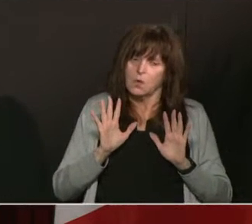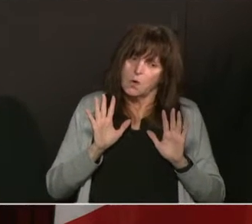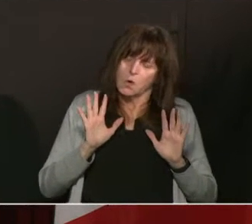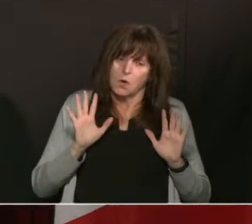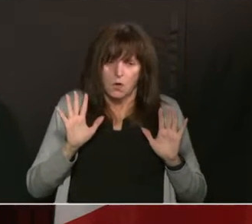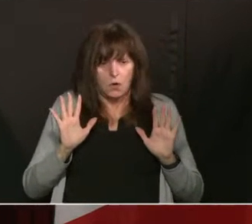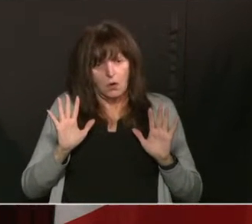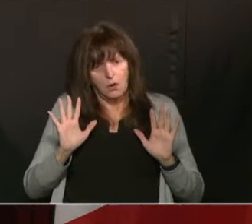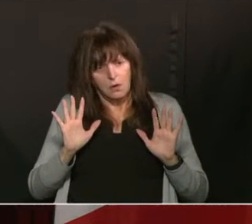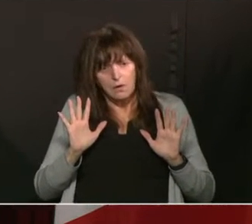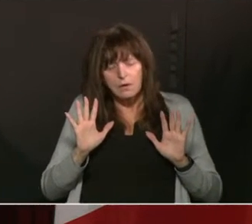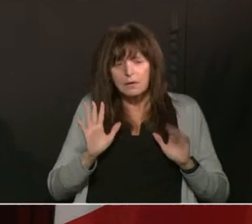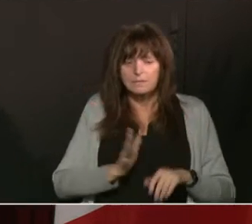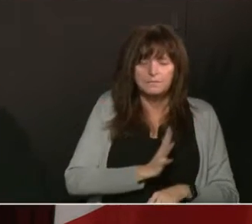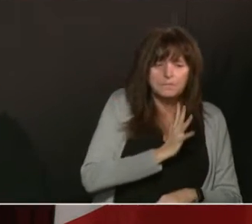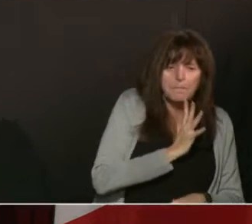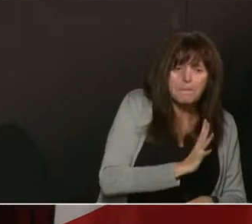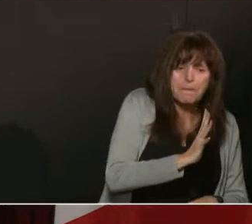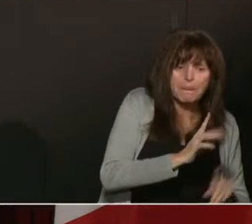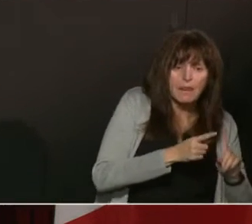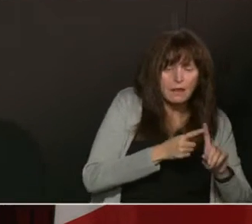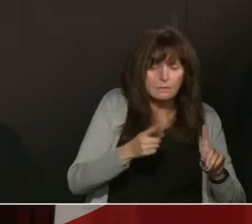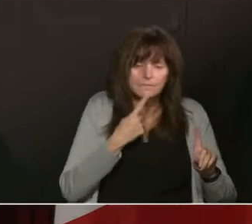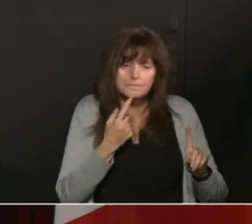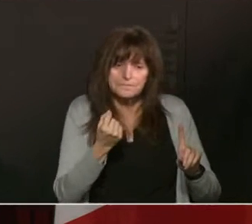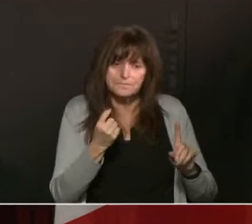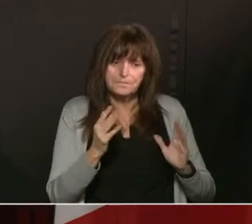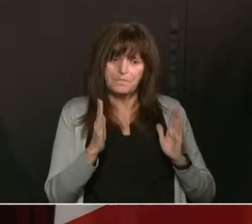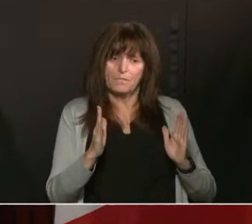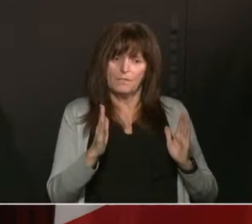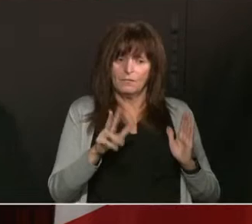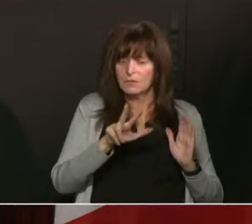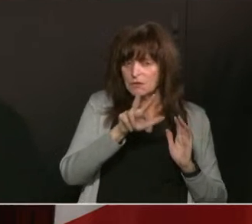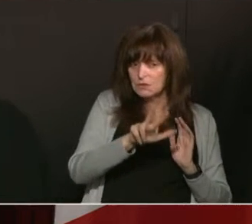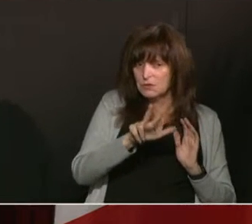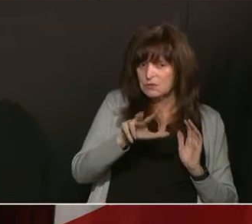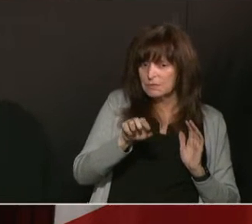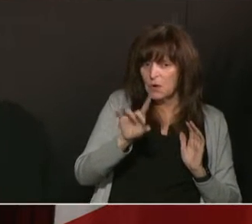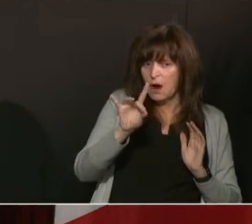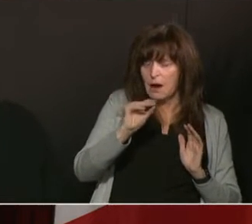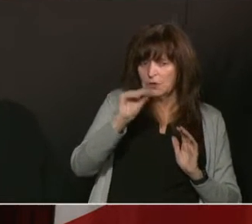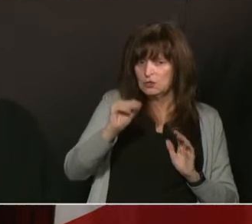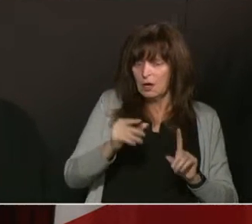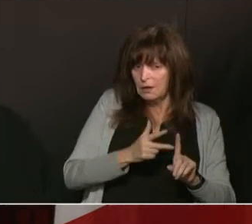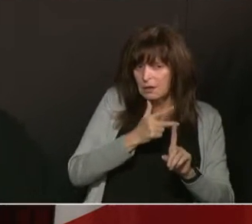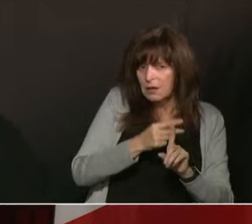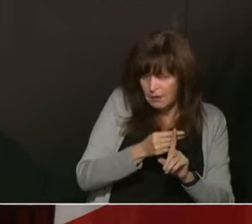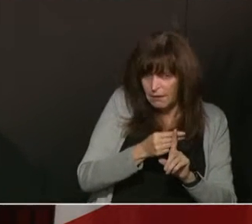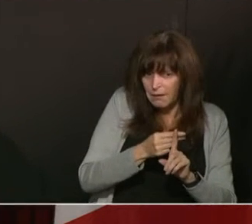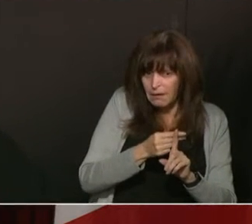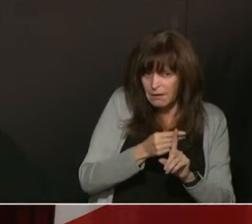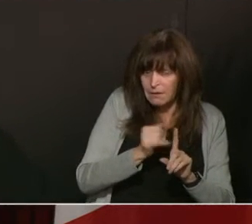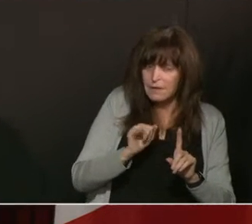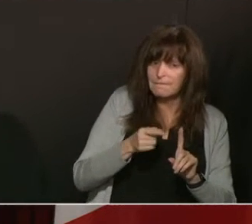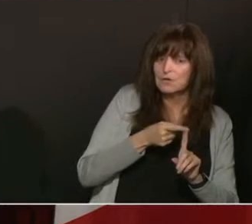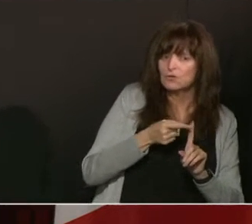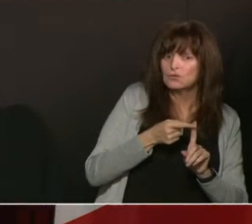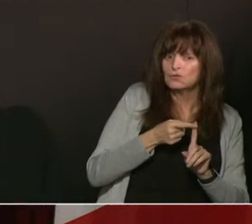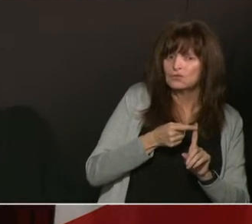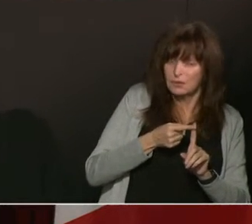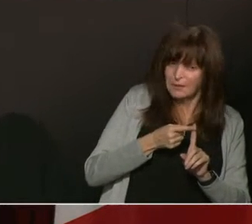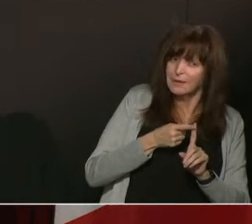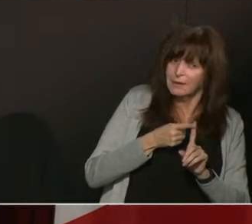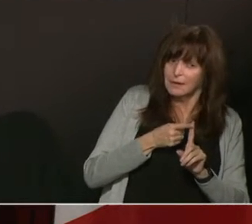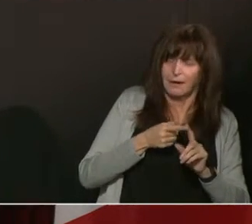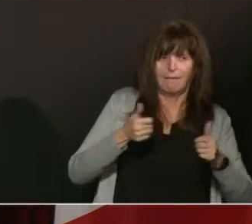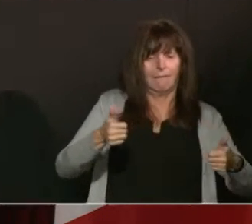11, 38.3% have been immunized with their first doses in that age group to date, which I think is brilliant. And we'll continue with first